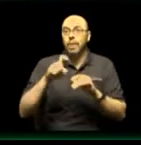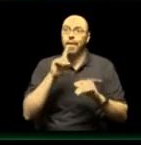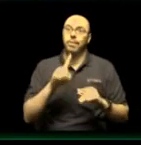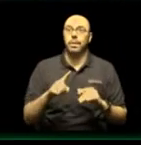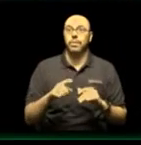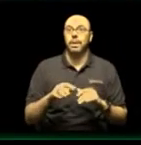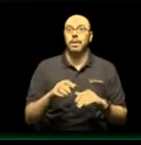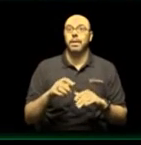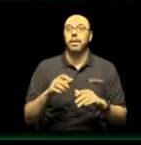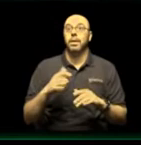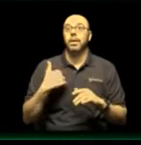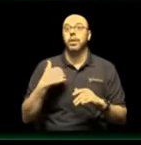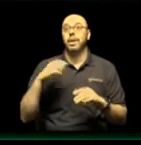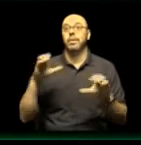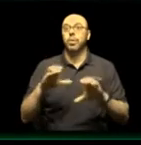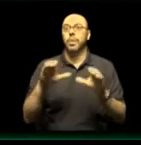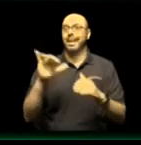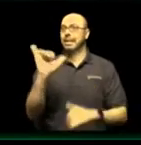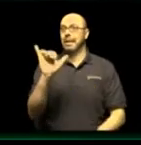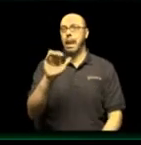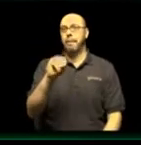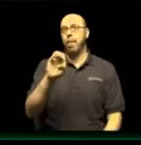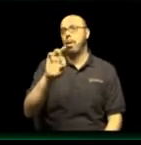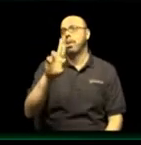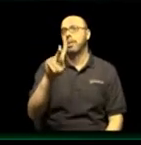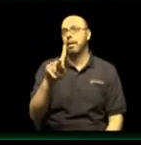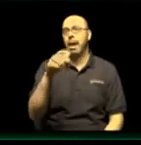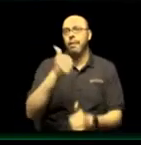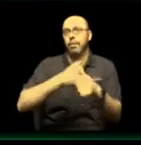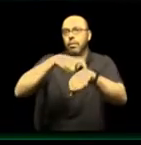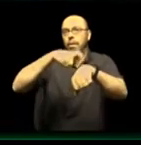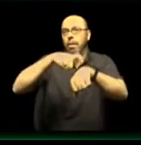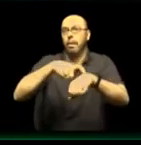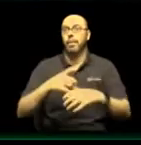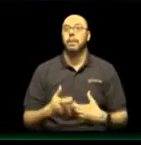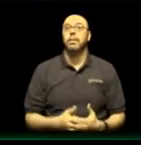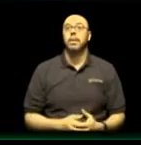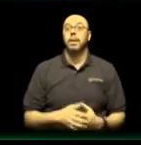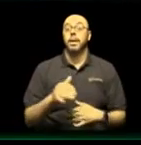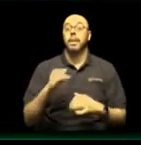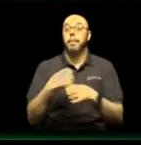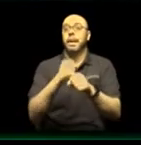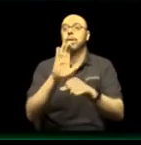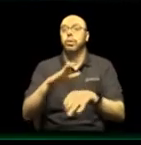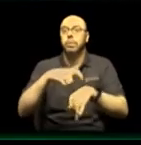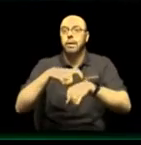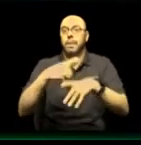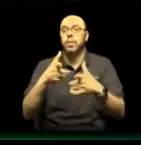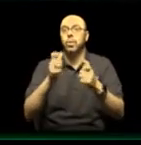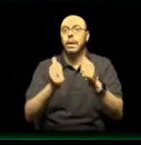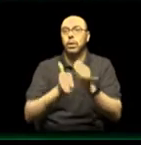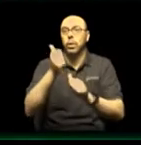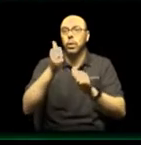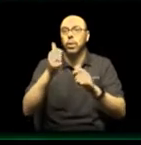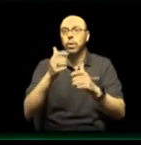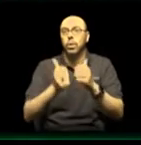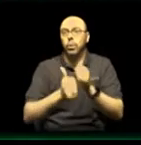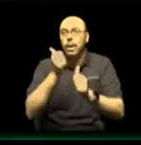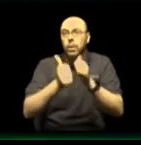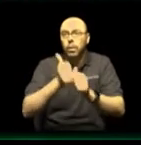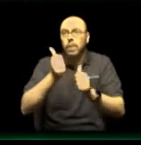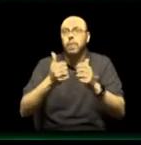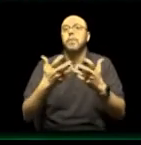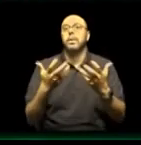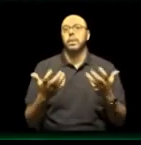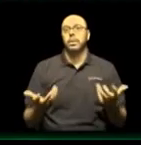the same mark. I see. So it makes your time quicker at race race.